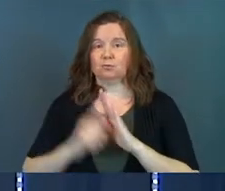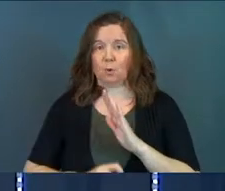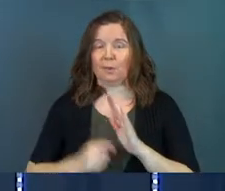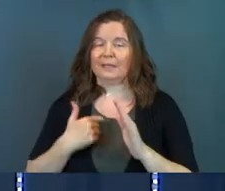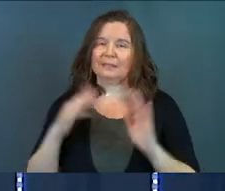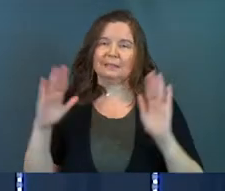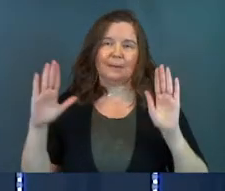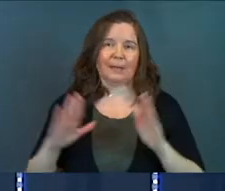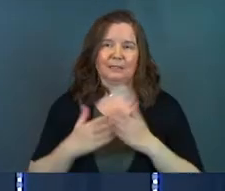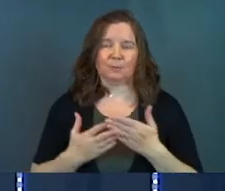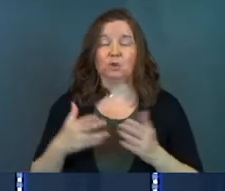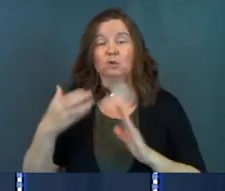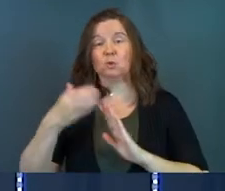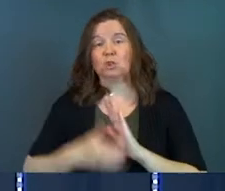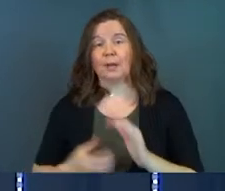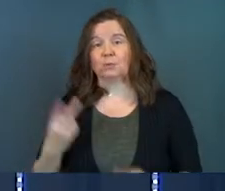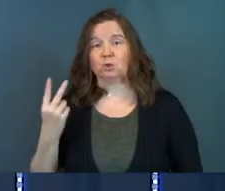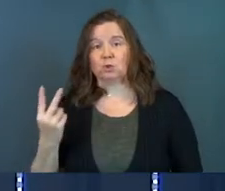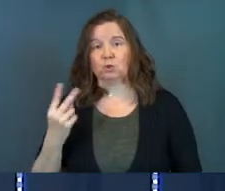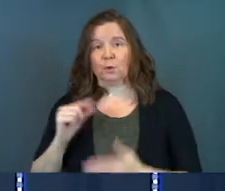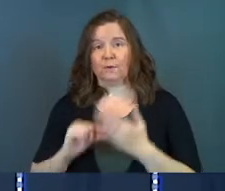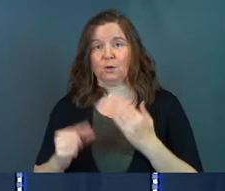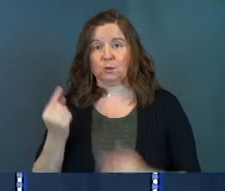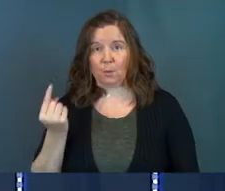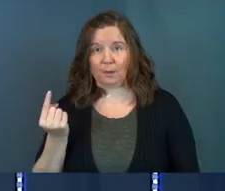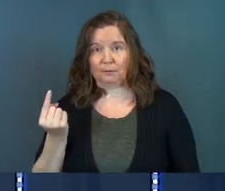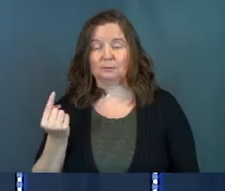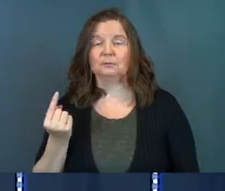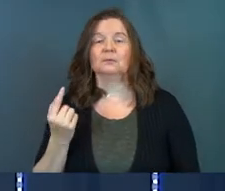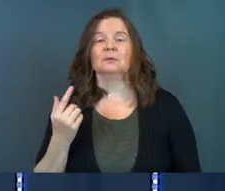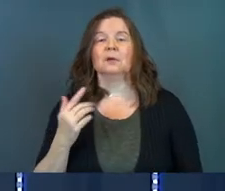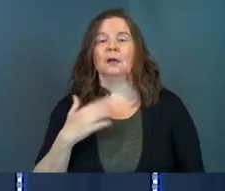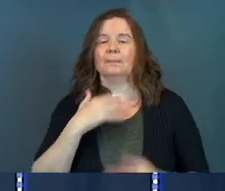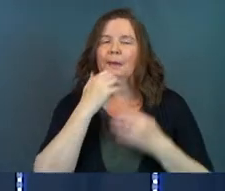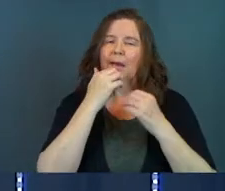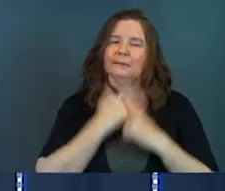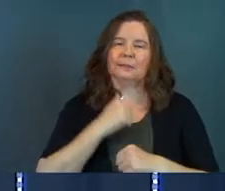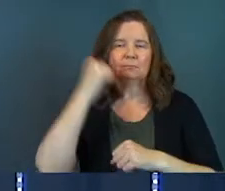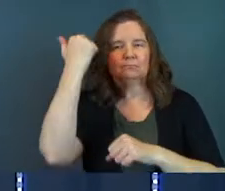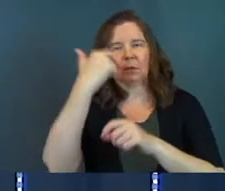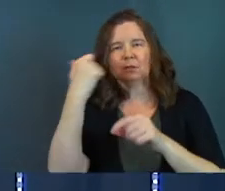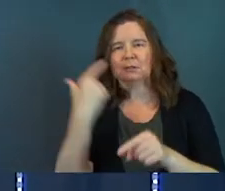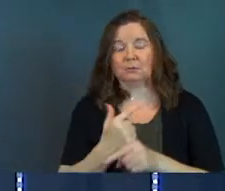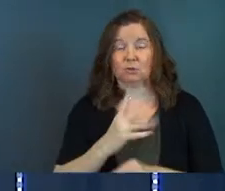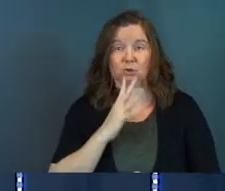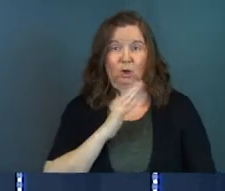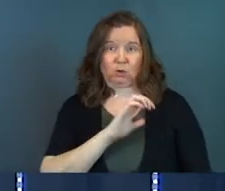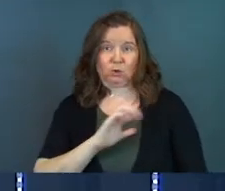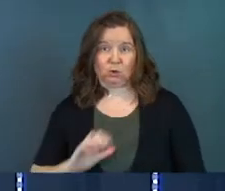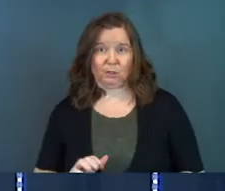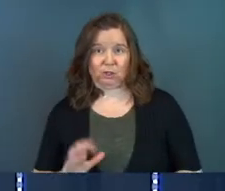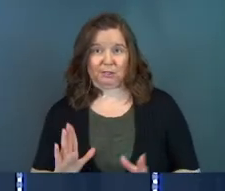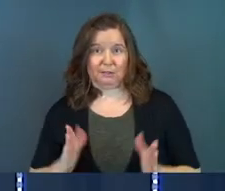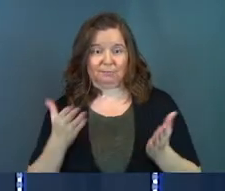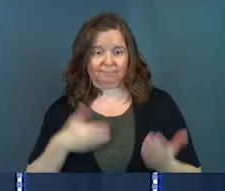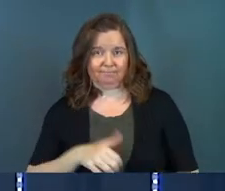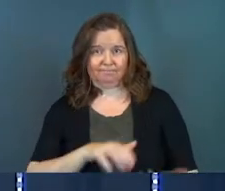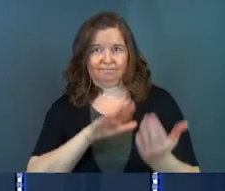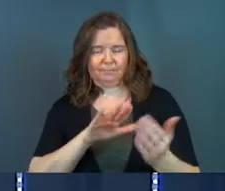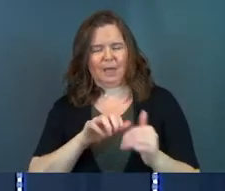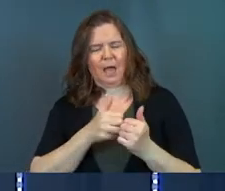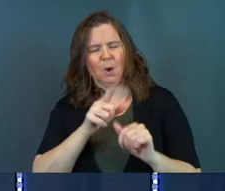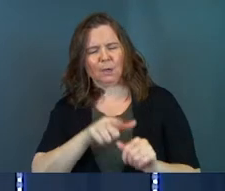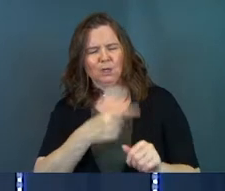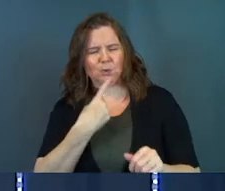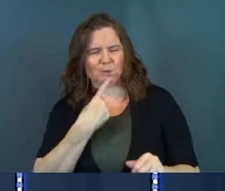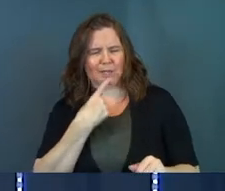and it's an amazing book. So chapter 2, verse 1, my dear brothers and sisters. So he's talking to Christians here. He says, how